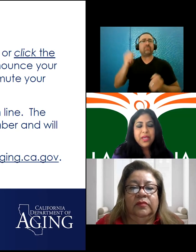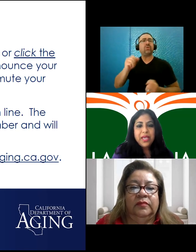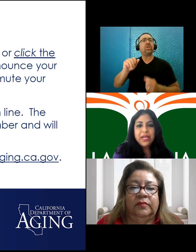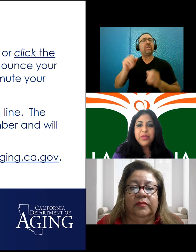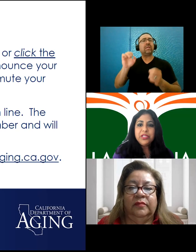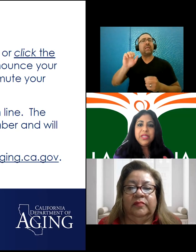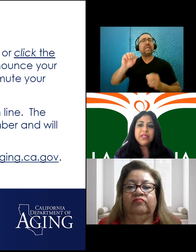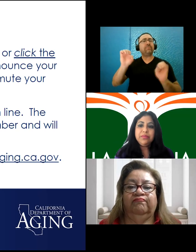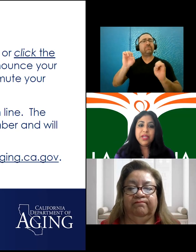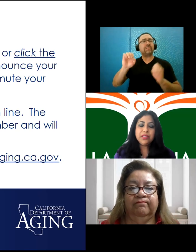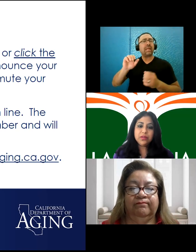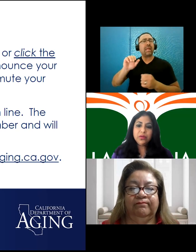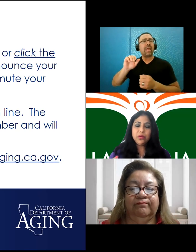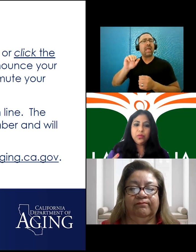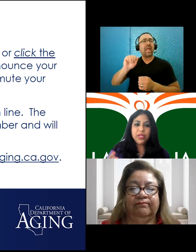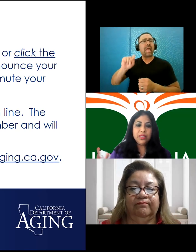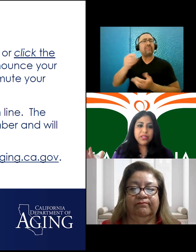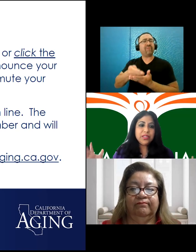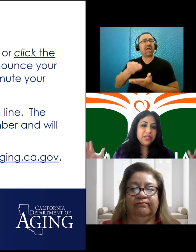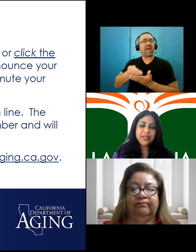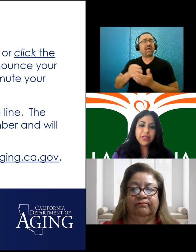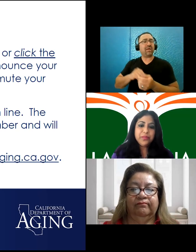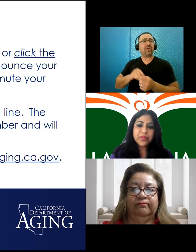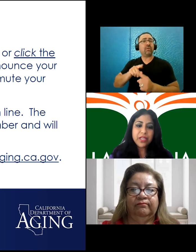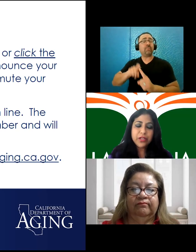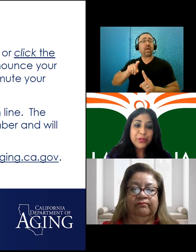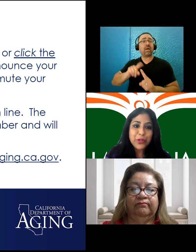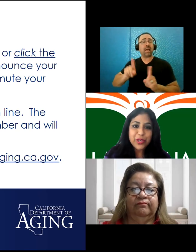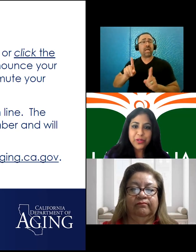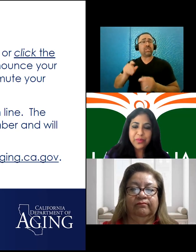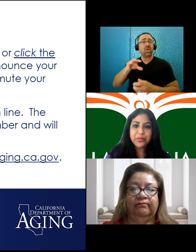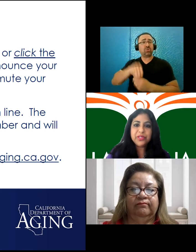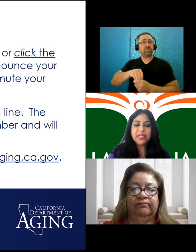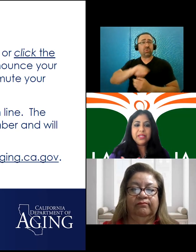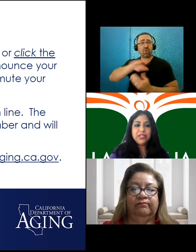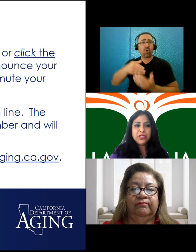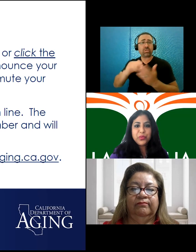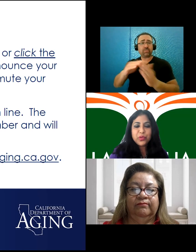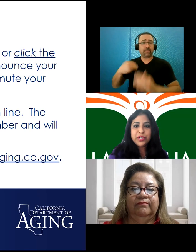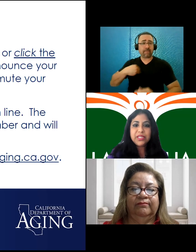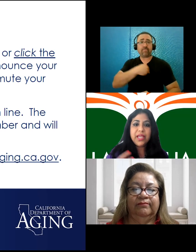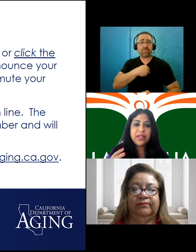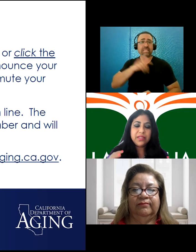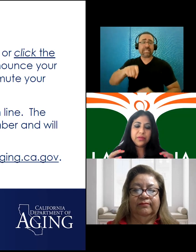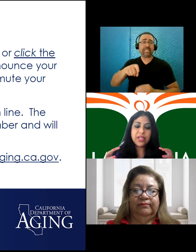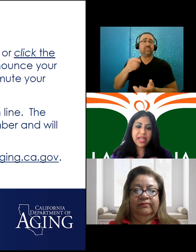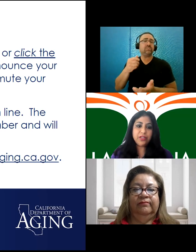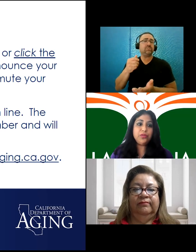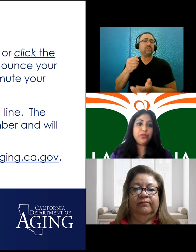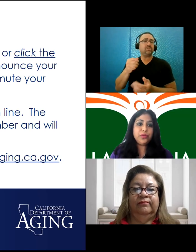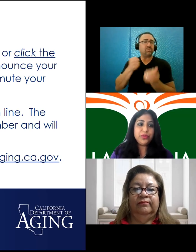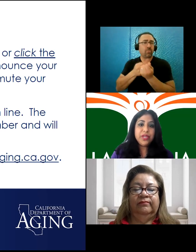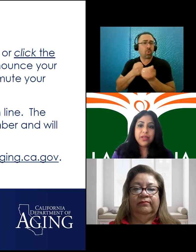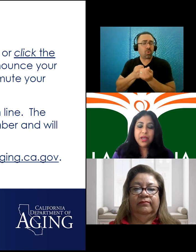program. And I'm mentioning this because it just includes all community members that need support and